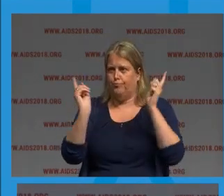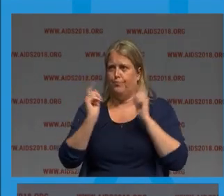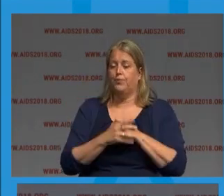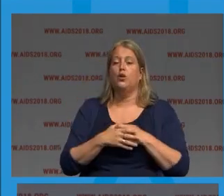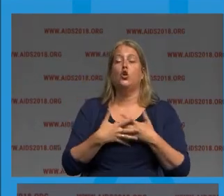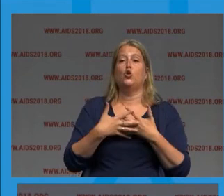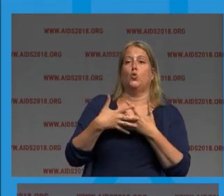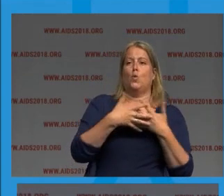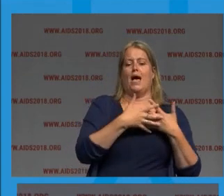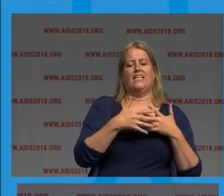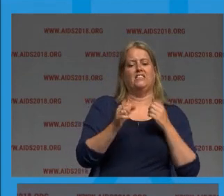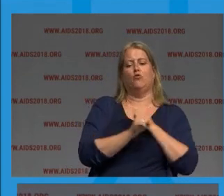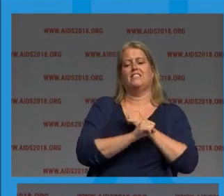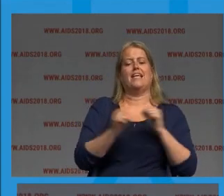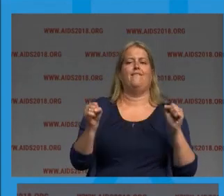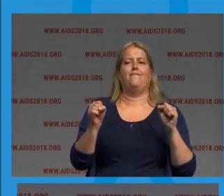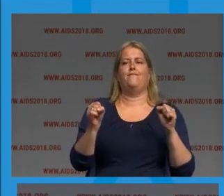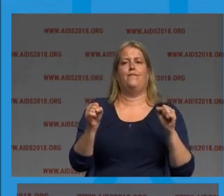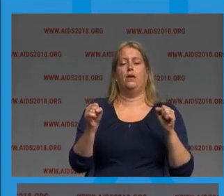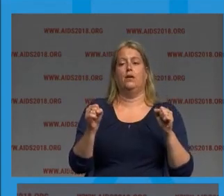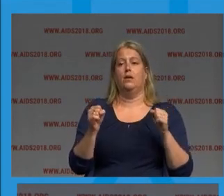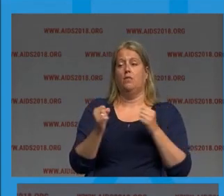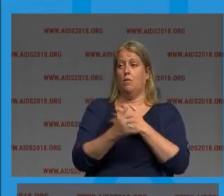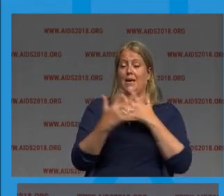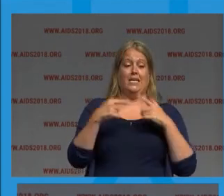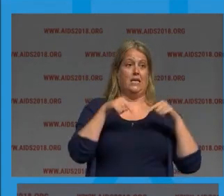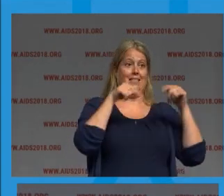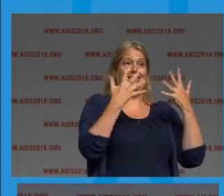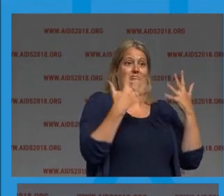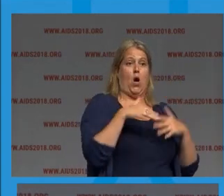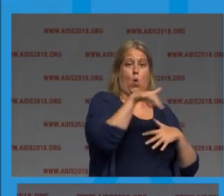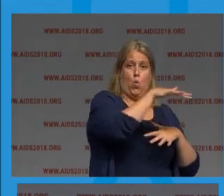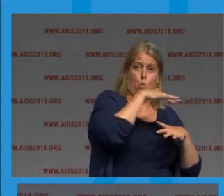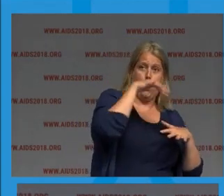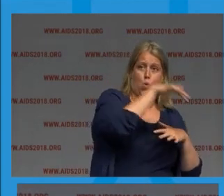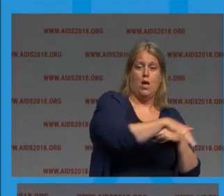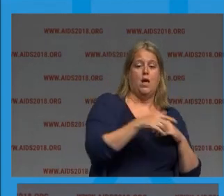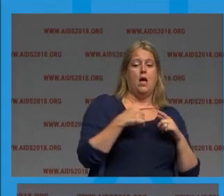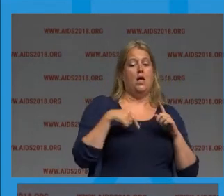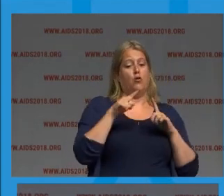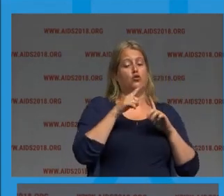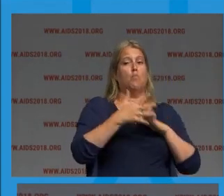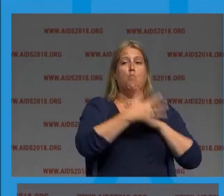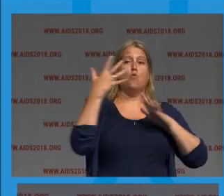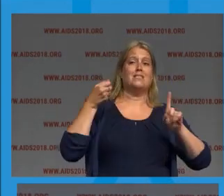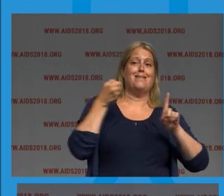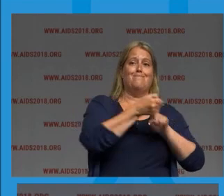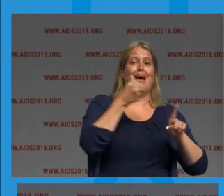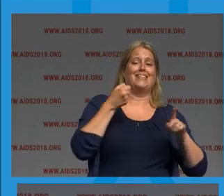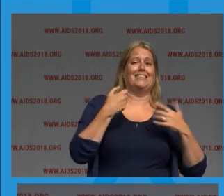is unsafe, even for many who already live there, and especially for those most impacted.